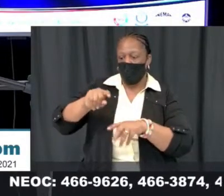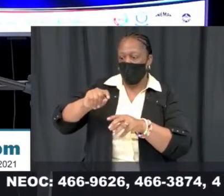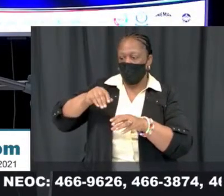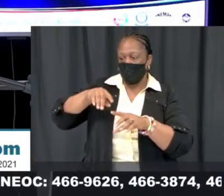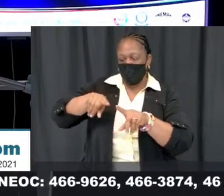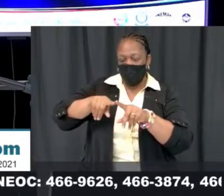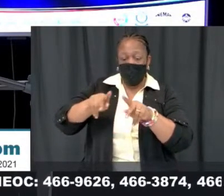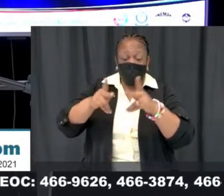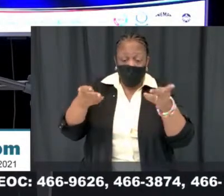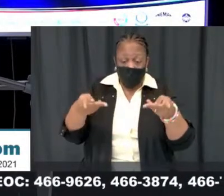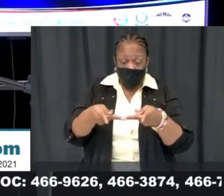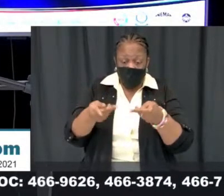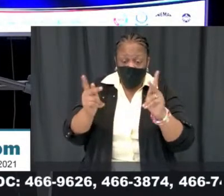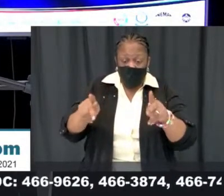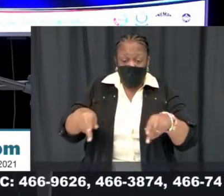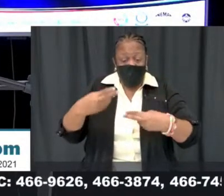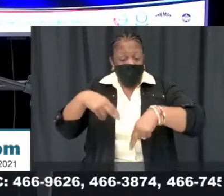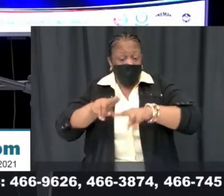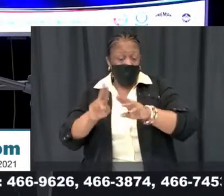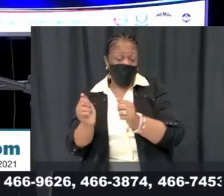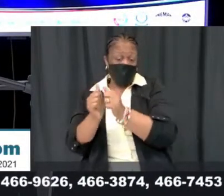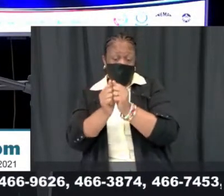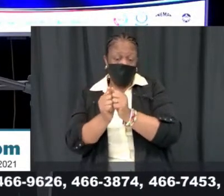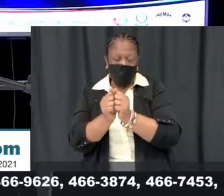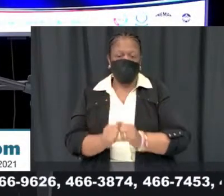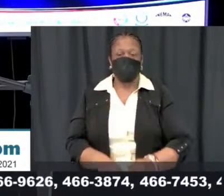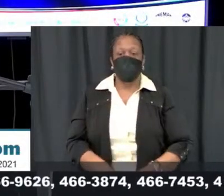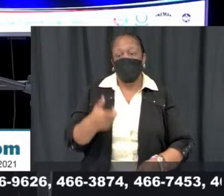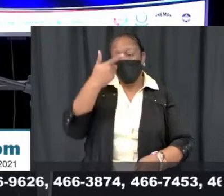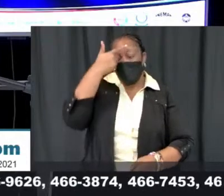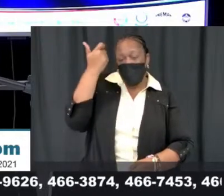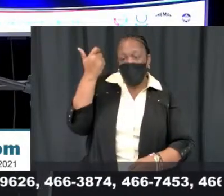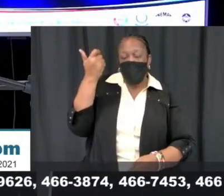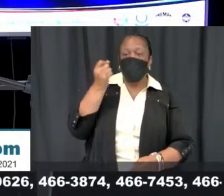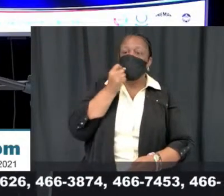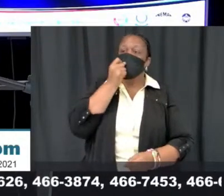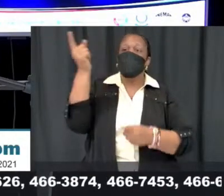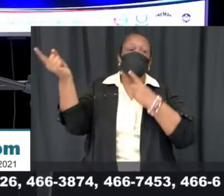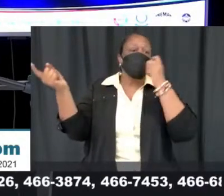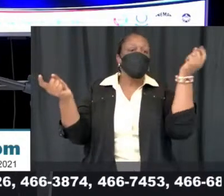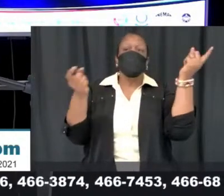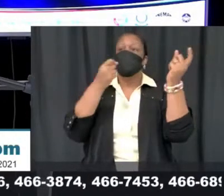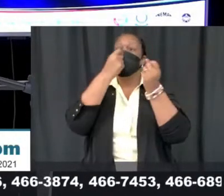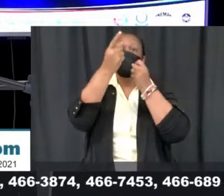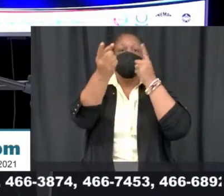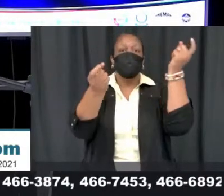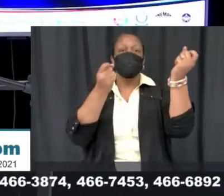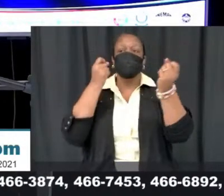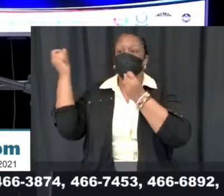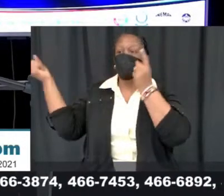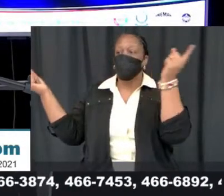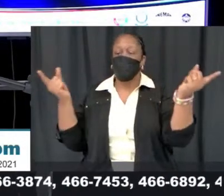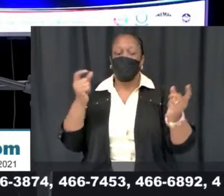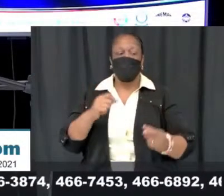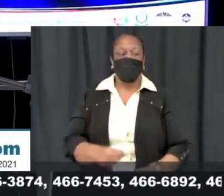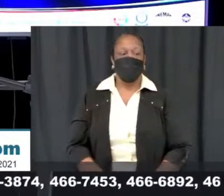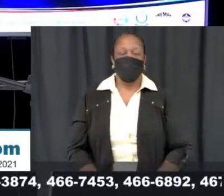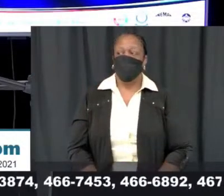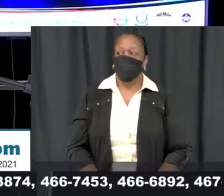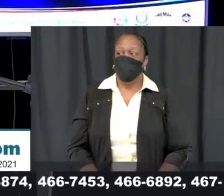aerosols remain suspended in the air or travel farther than 3 feet. The